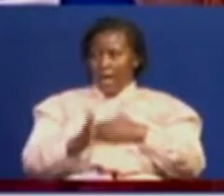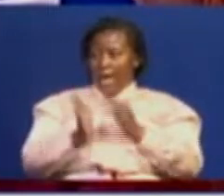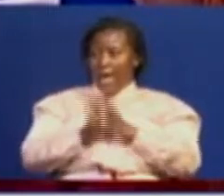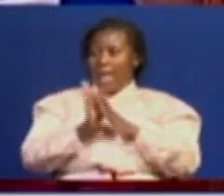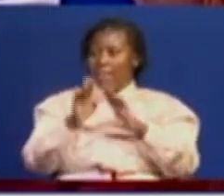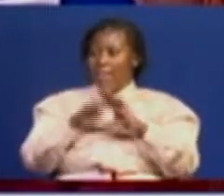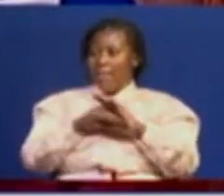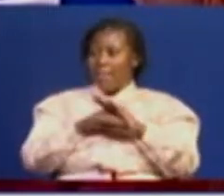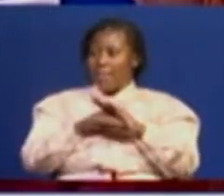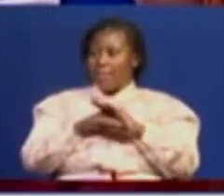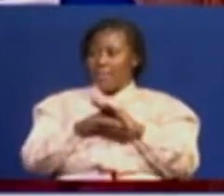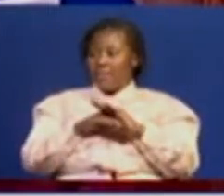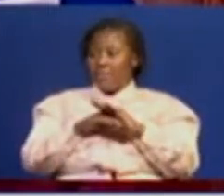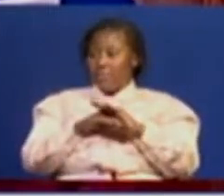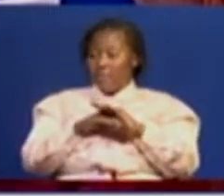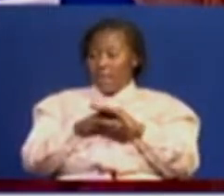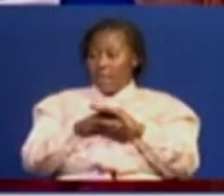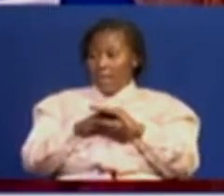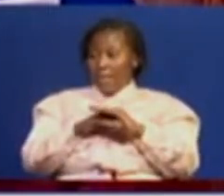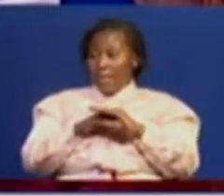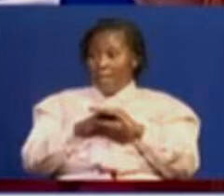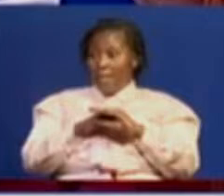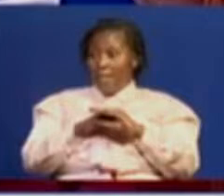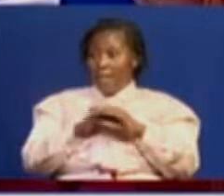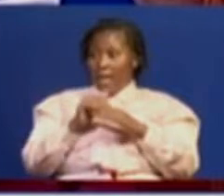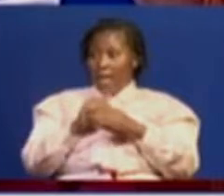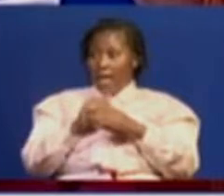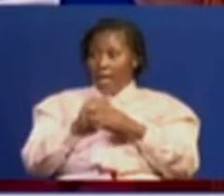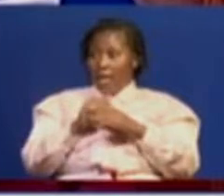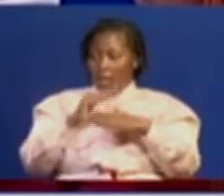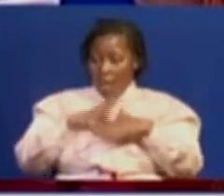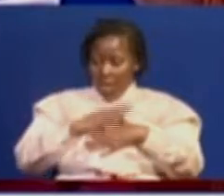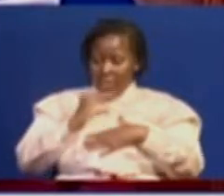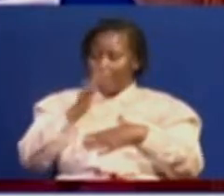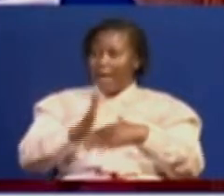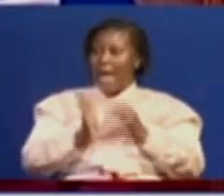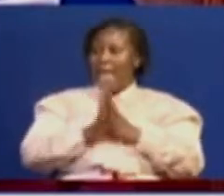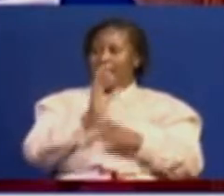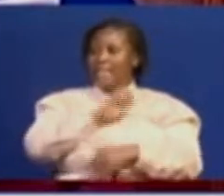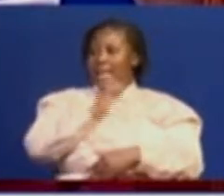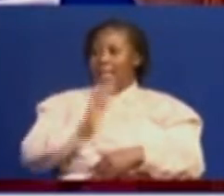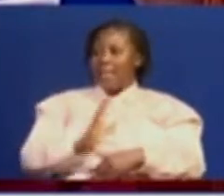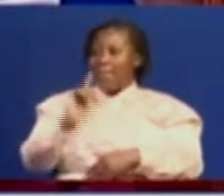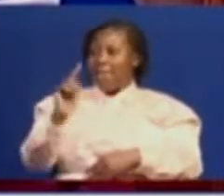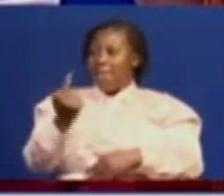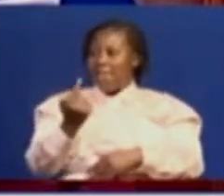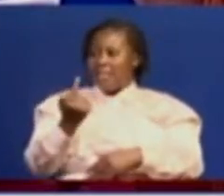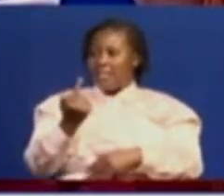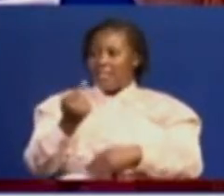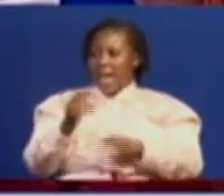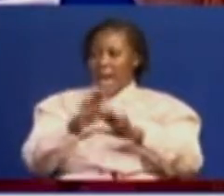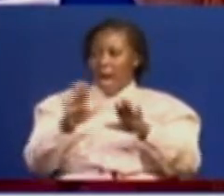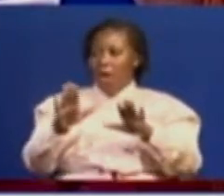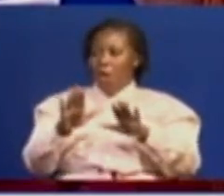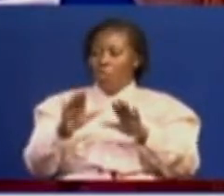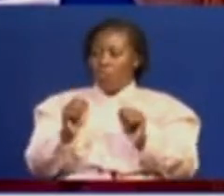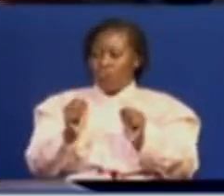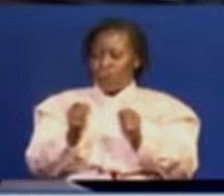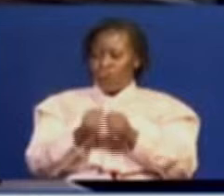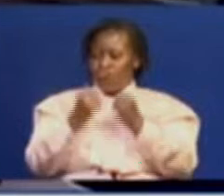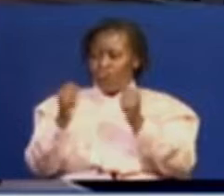Honorable Speaker and Honorable Senators. My first ground on